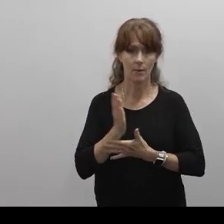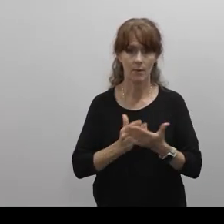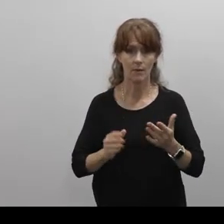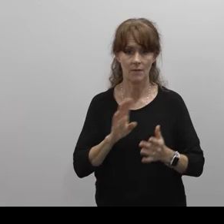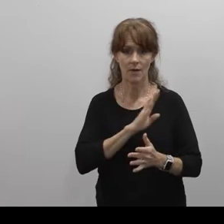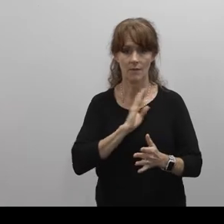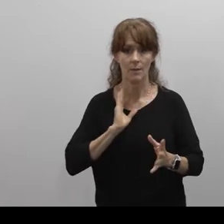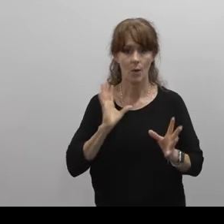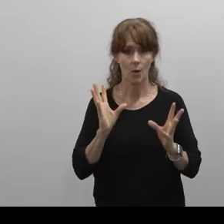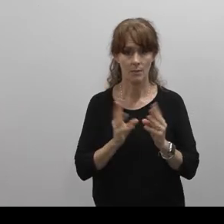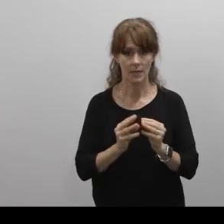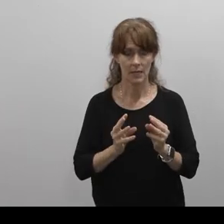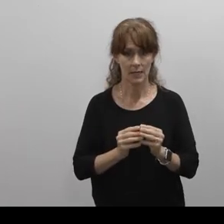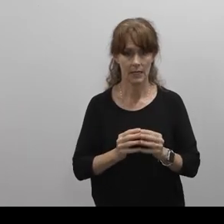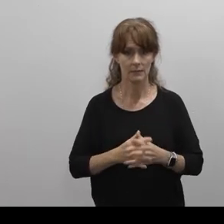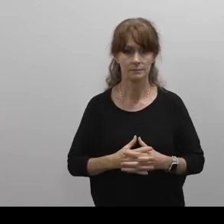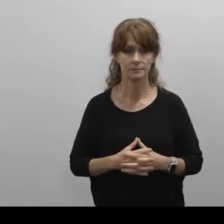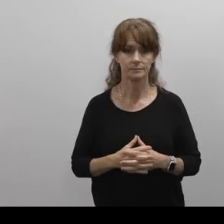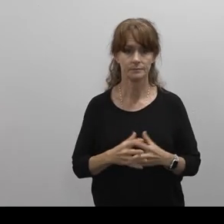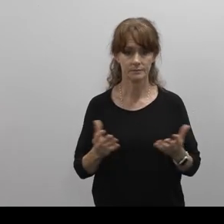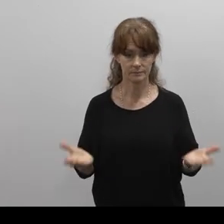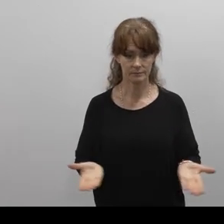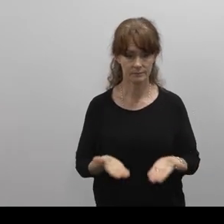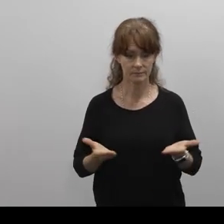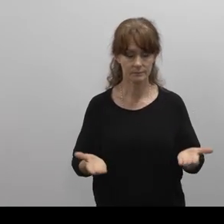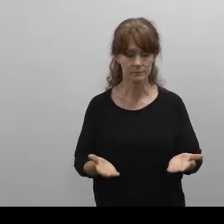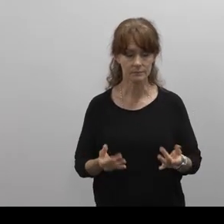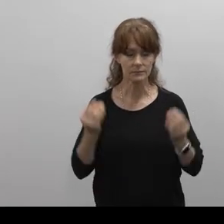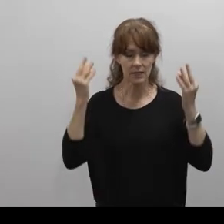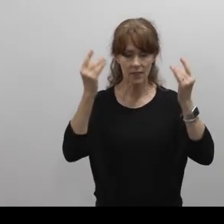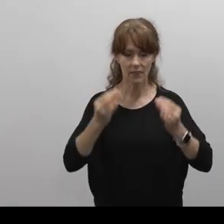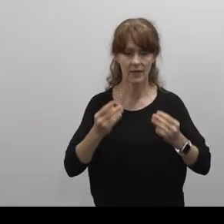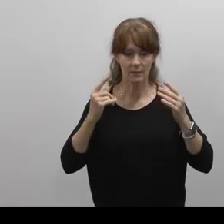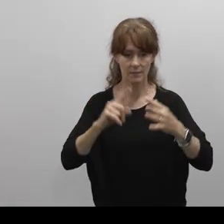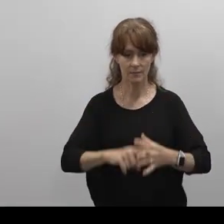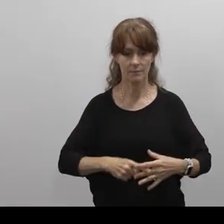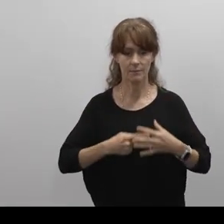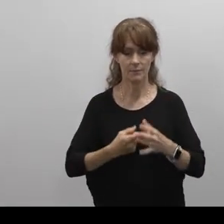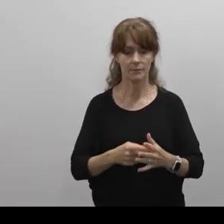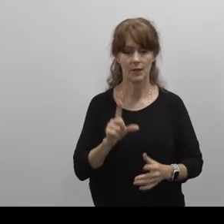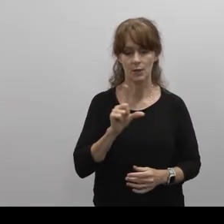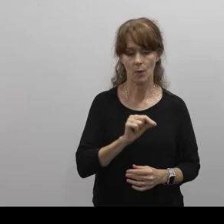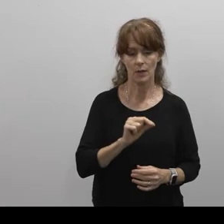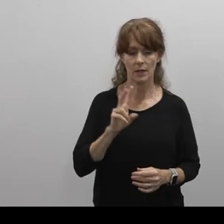board meeting. And so here we are, thinking about the kickoff to